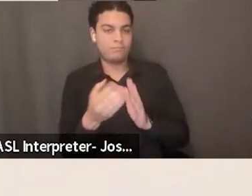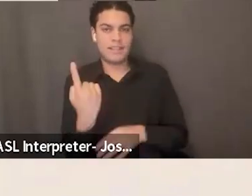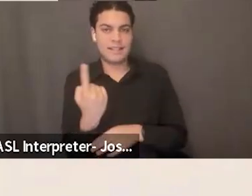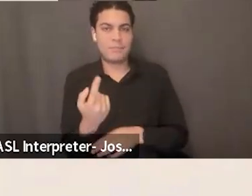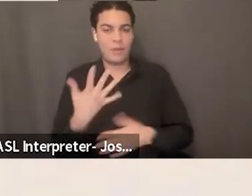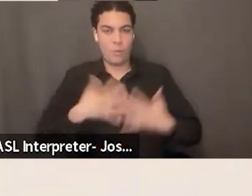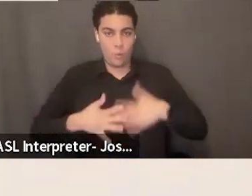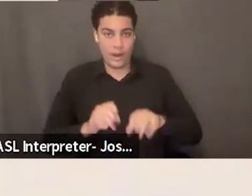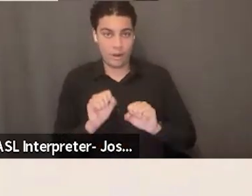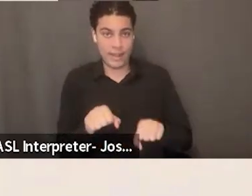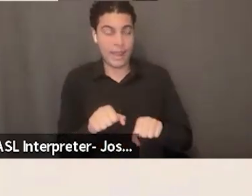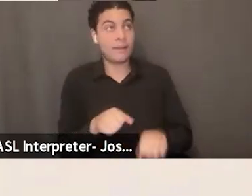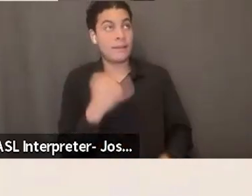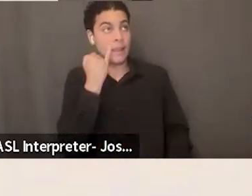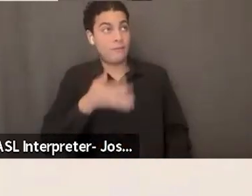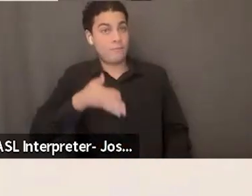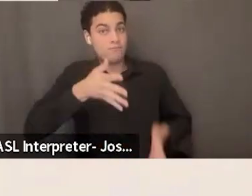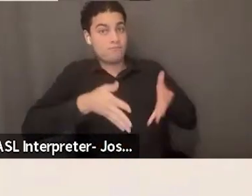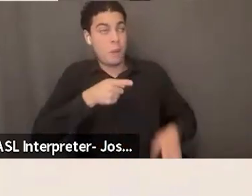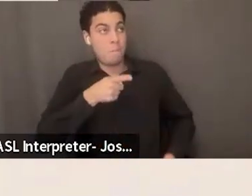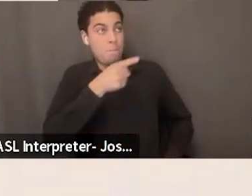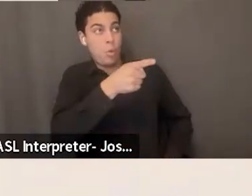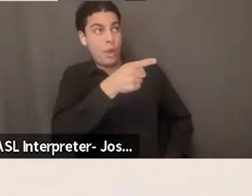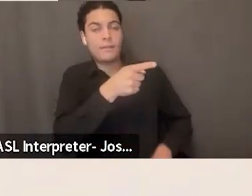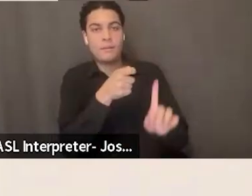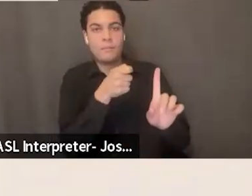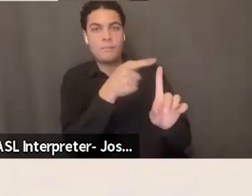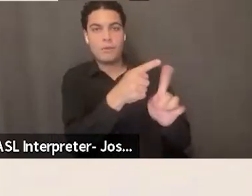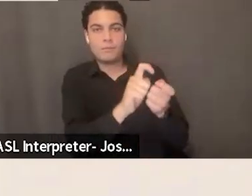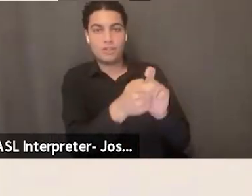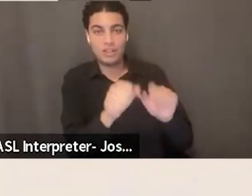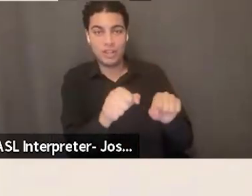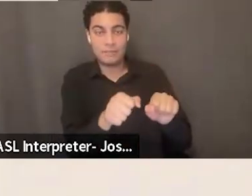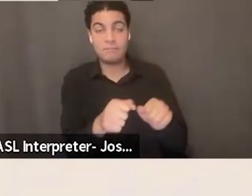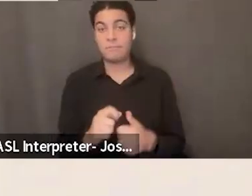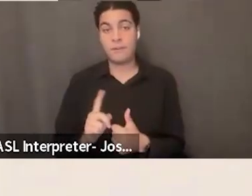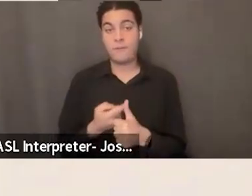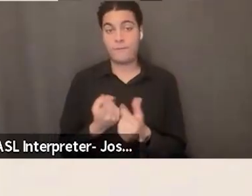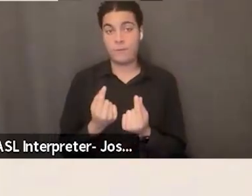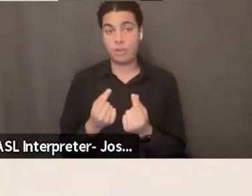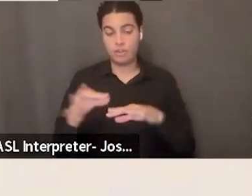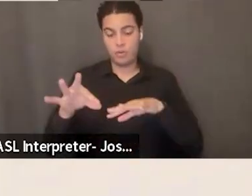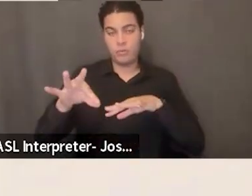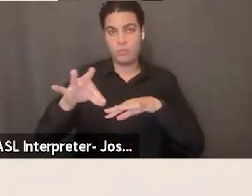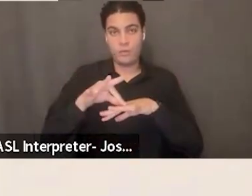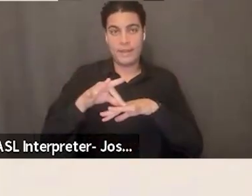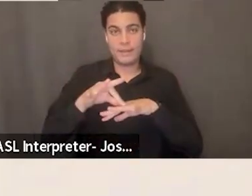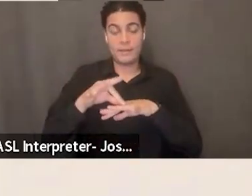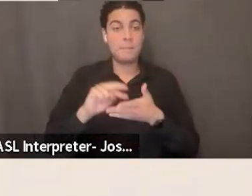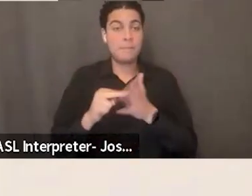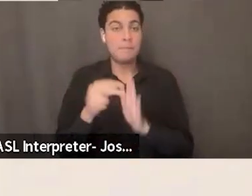rewiring, no Wi-Fi. Step 1, put on the ring. That eliminates the need for speakers in every